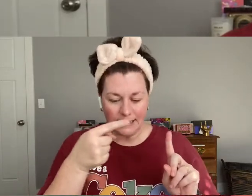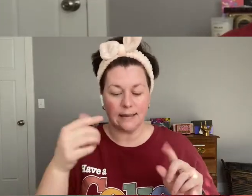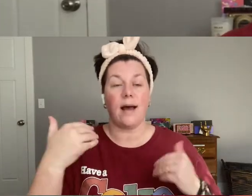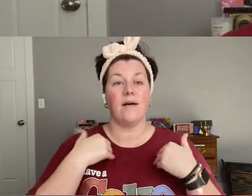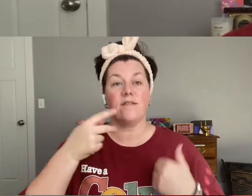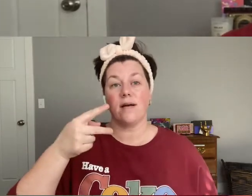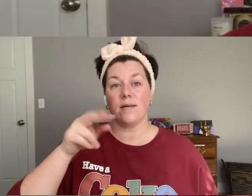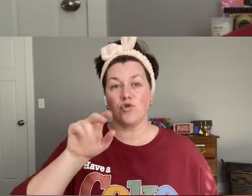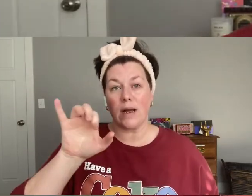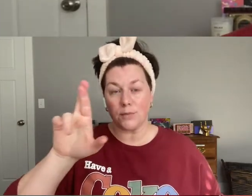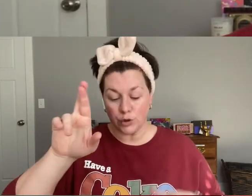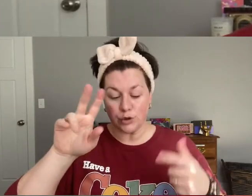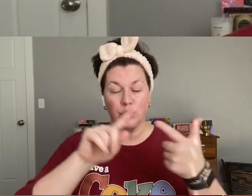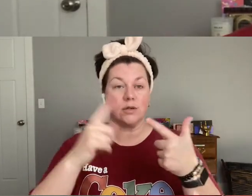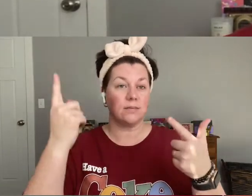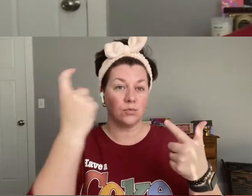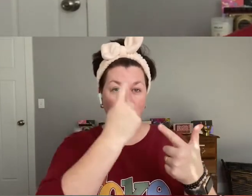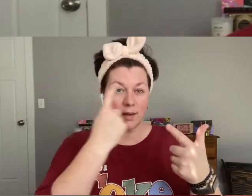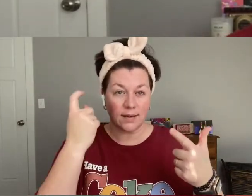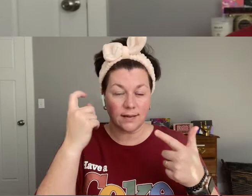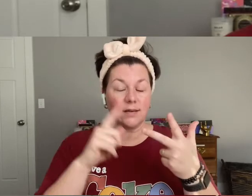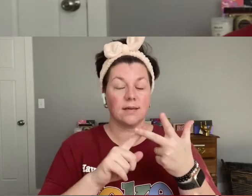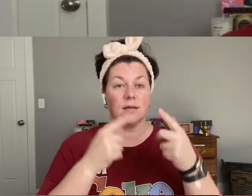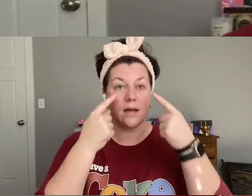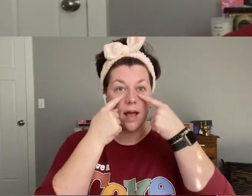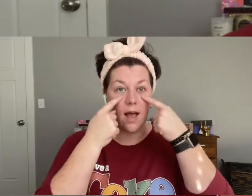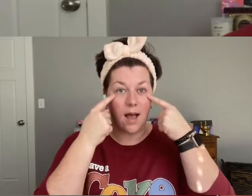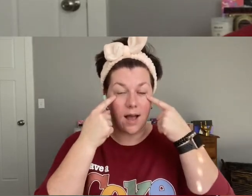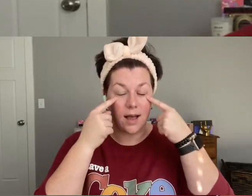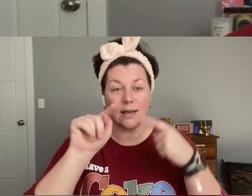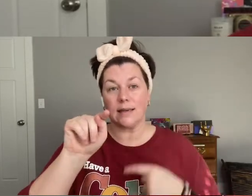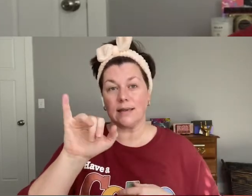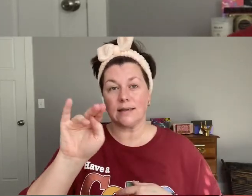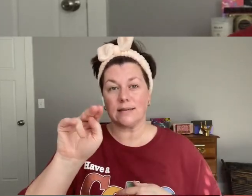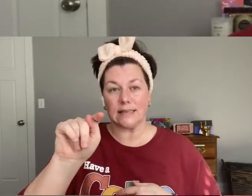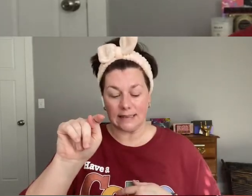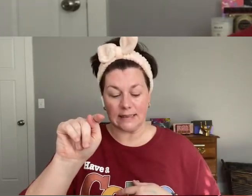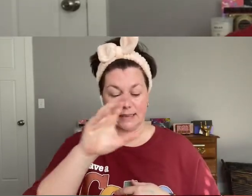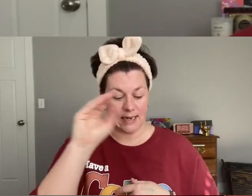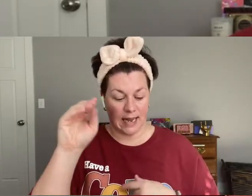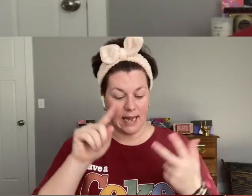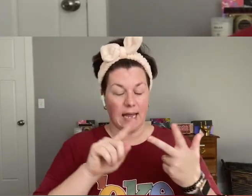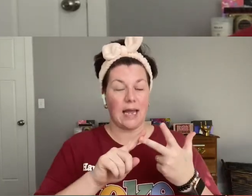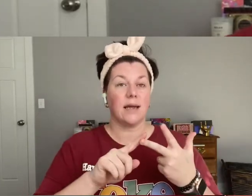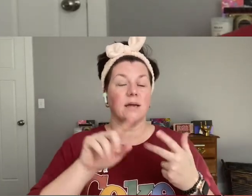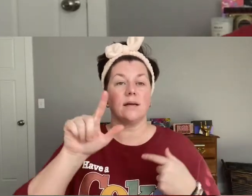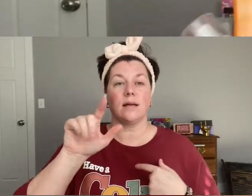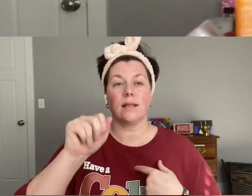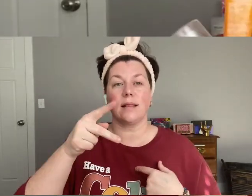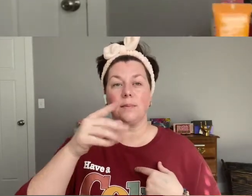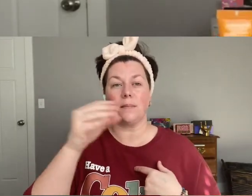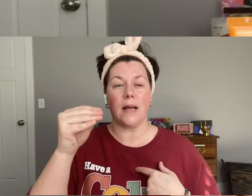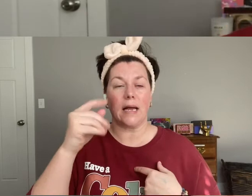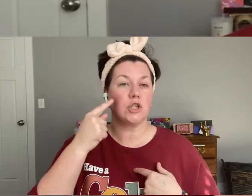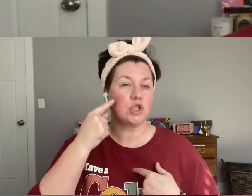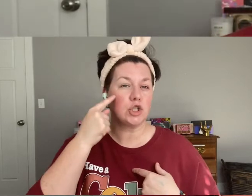I have the under eye brightening tint, and I have the cheek and lip multi-stick. Now, before